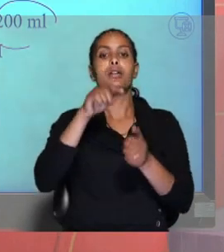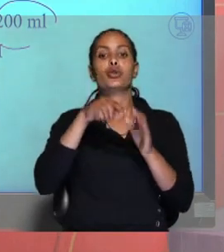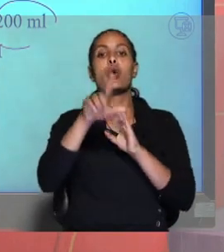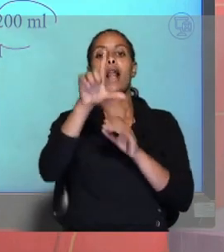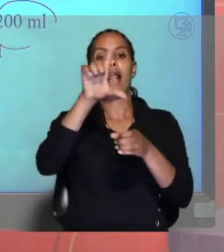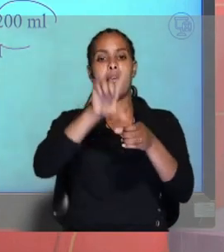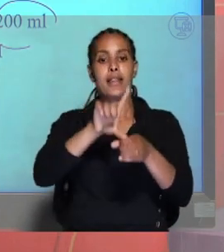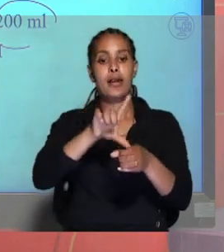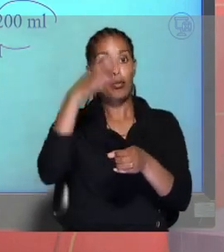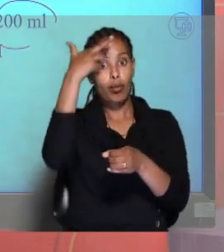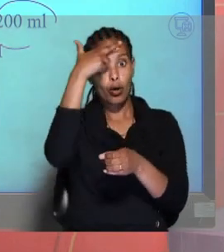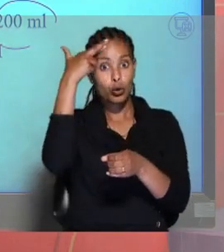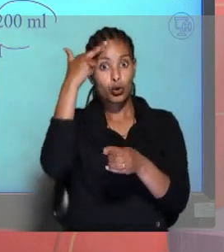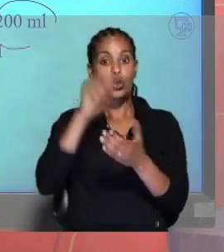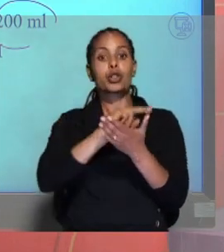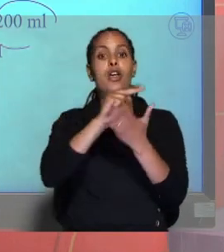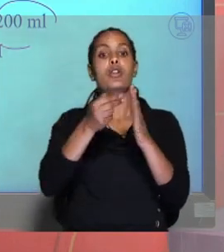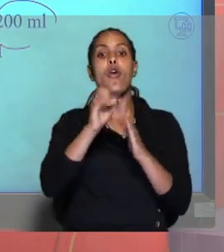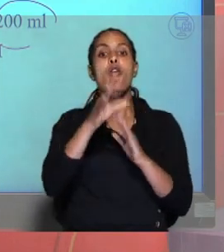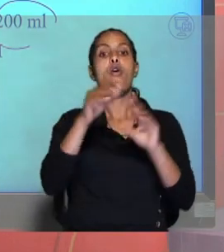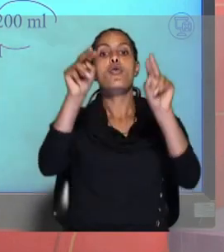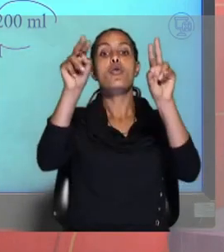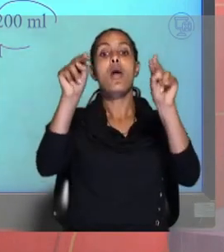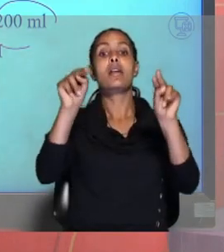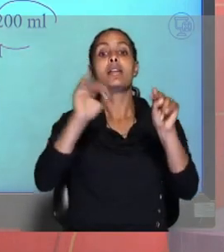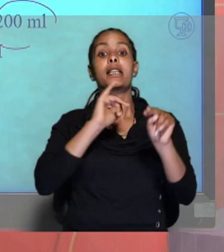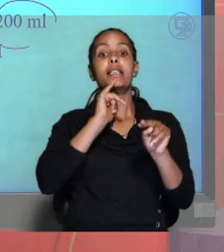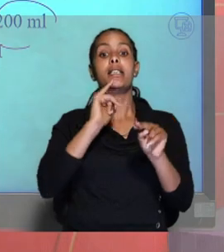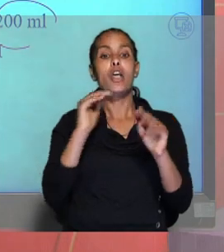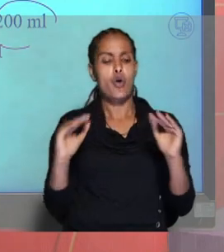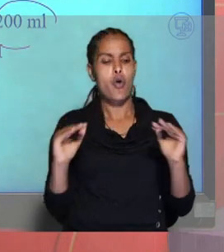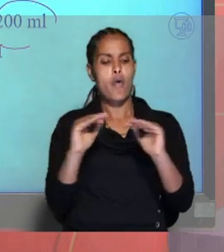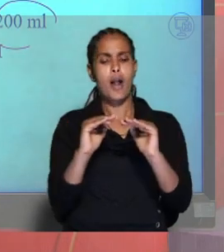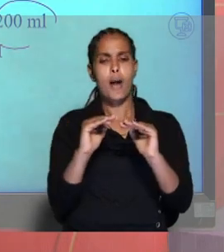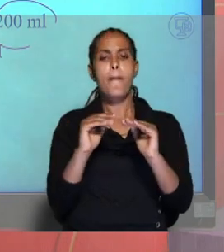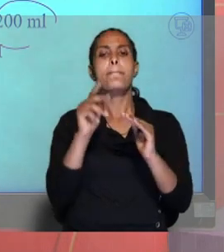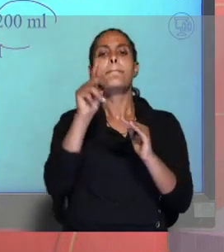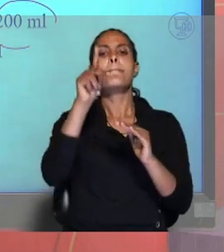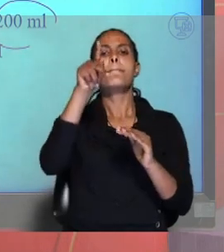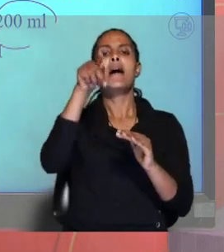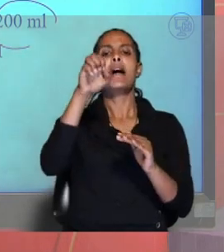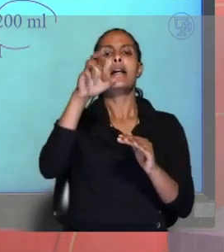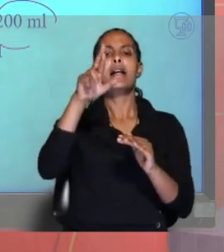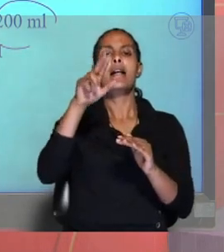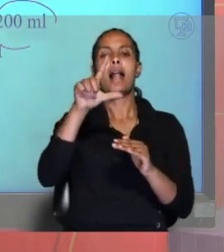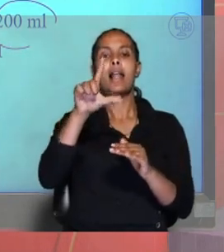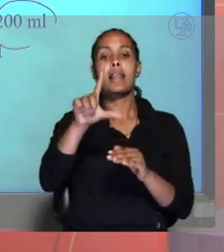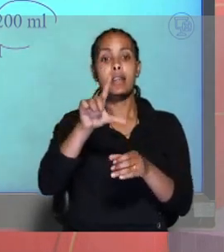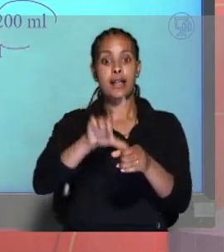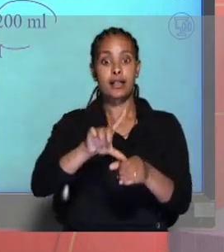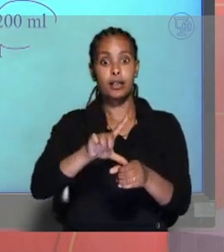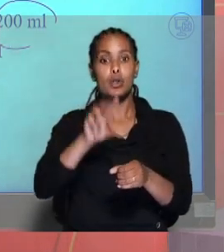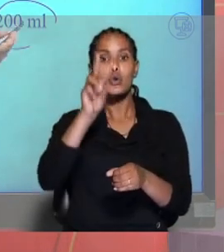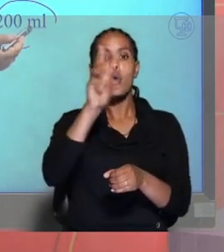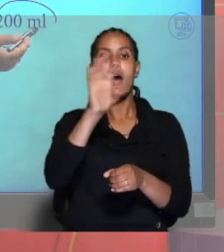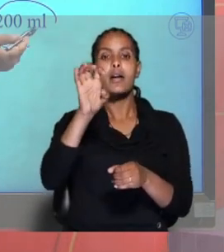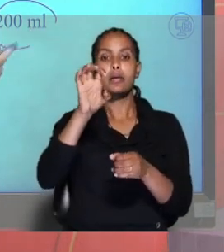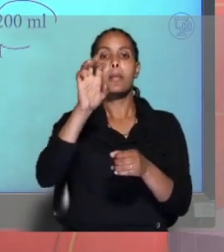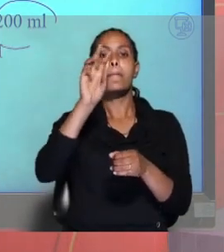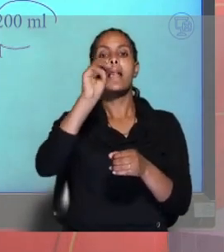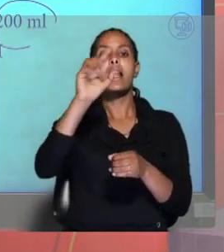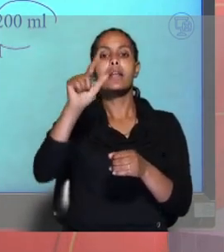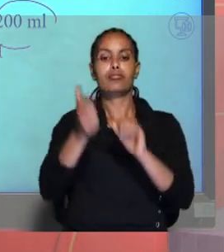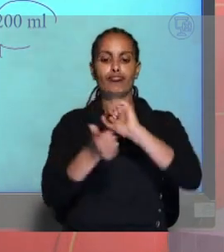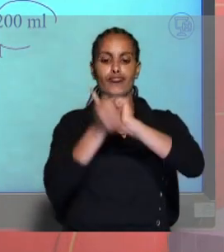liter because the units of normality is equivalent per liter. 200 milliliter